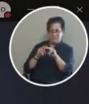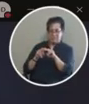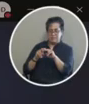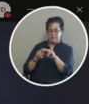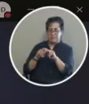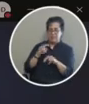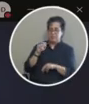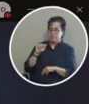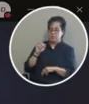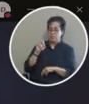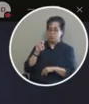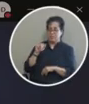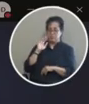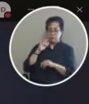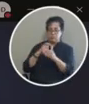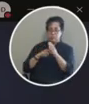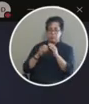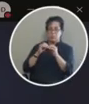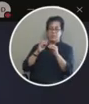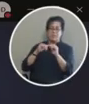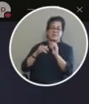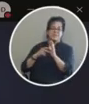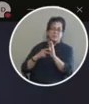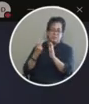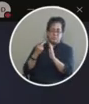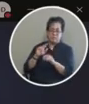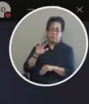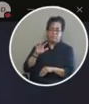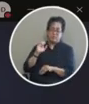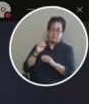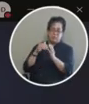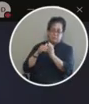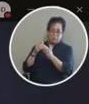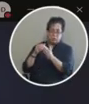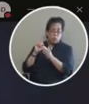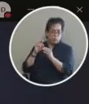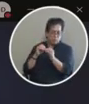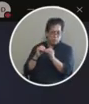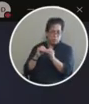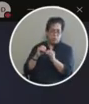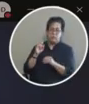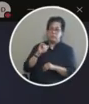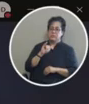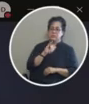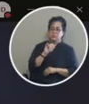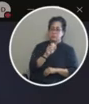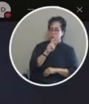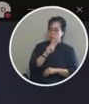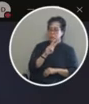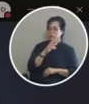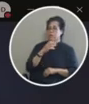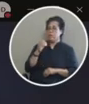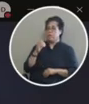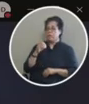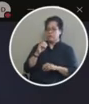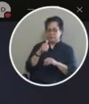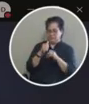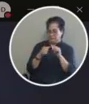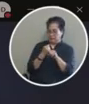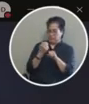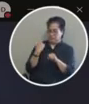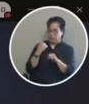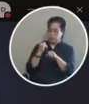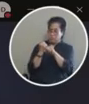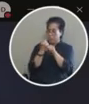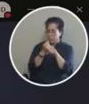arena will cost more than double that figure, $500 million or more, just like Joyce Wilson and the city council knew 10 years ago that the